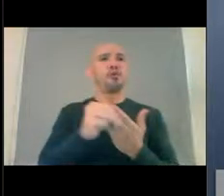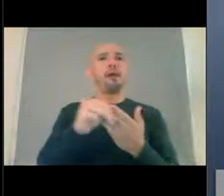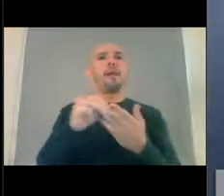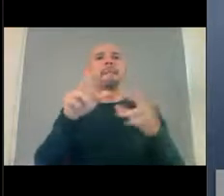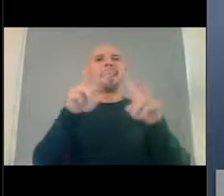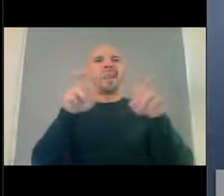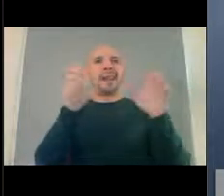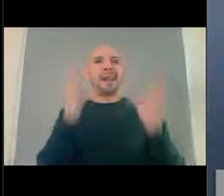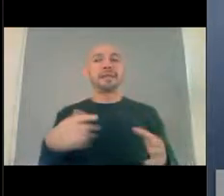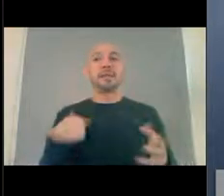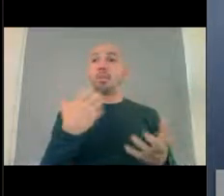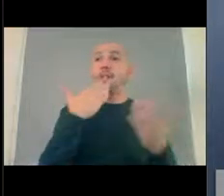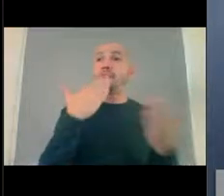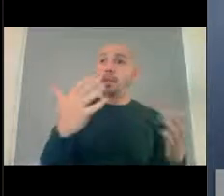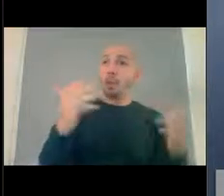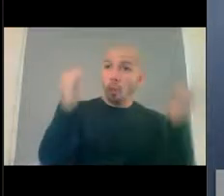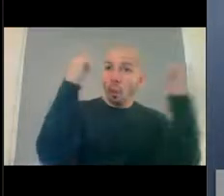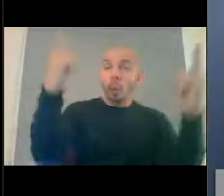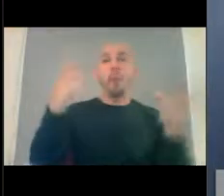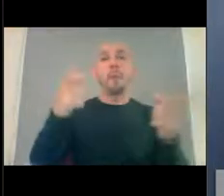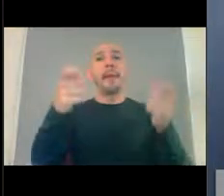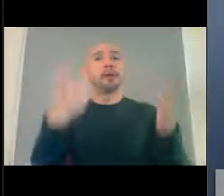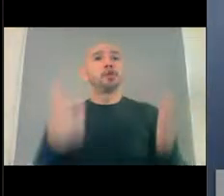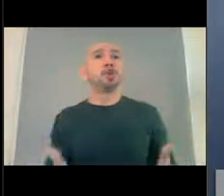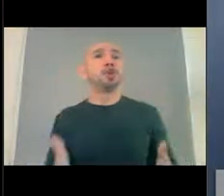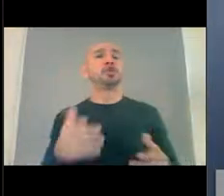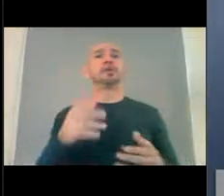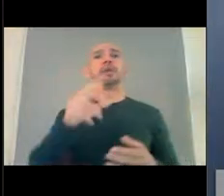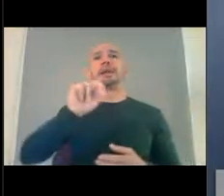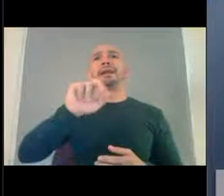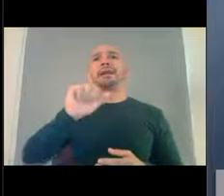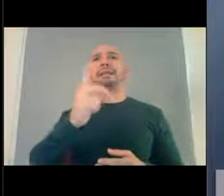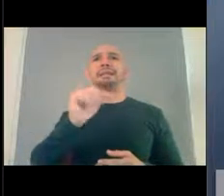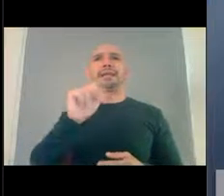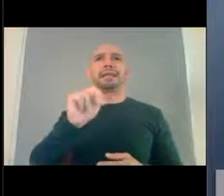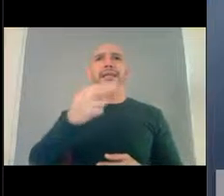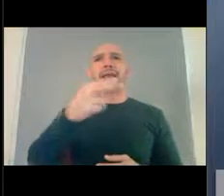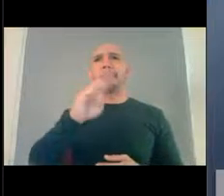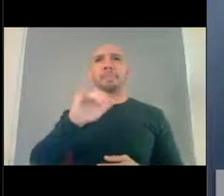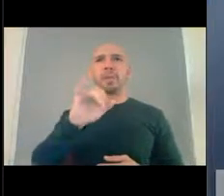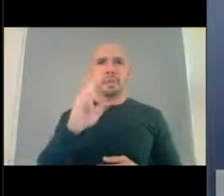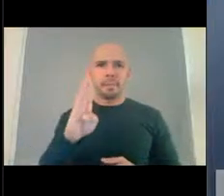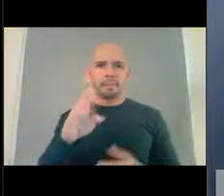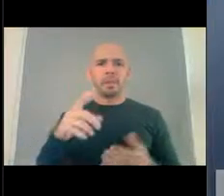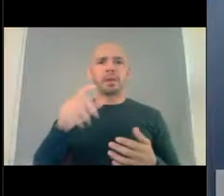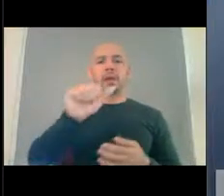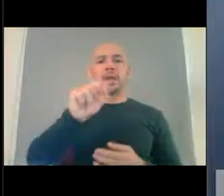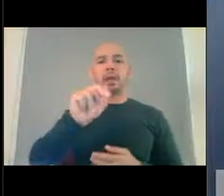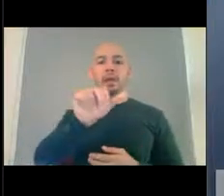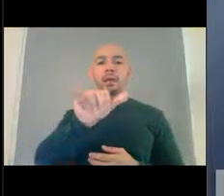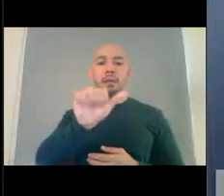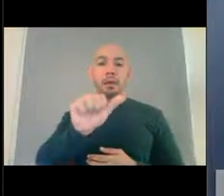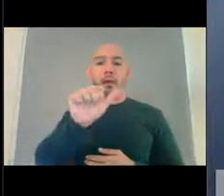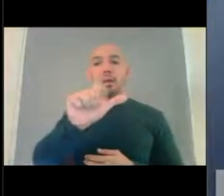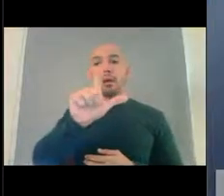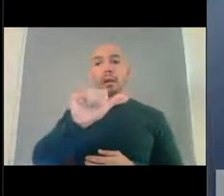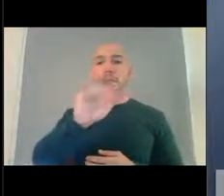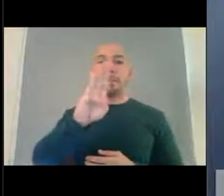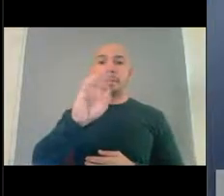the sb1 program managers naveen habib hannah walter bridget driller and anya alabacher as well as their